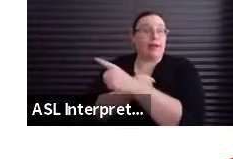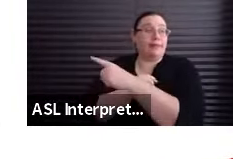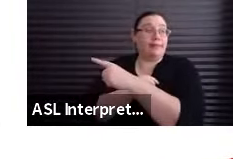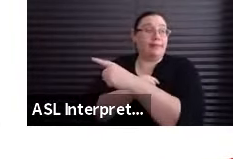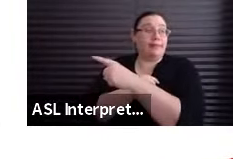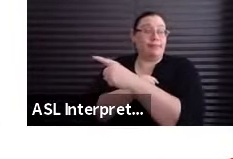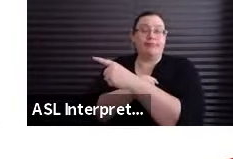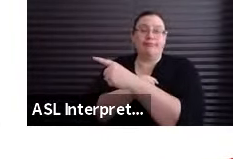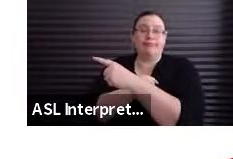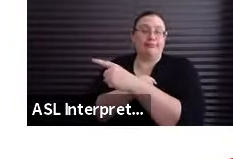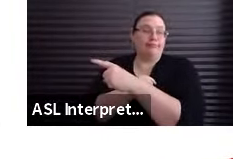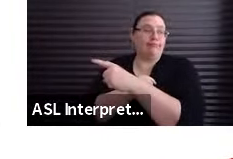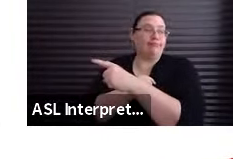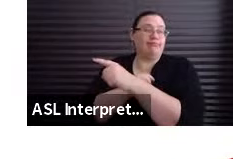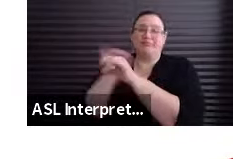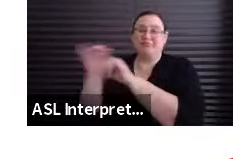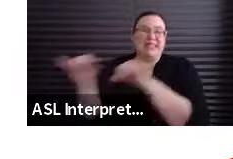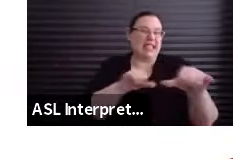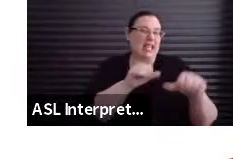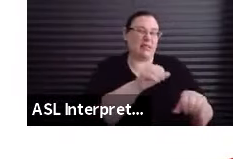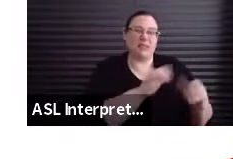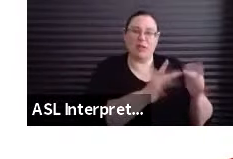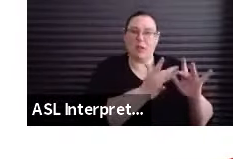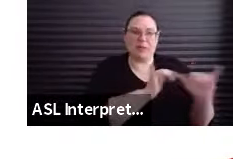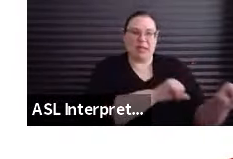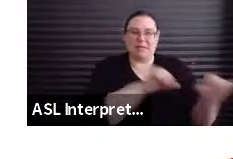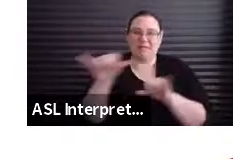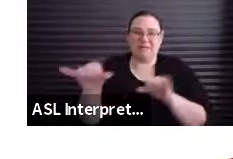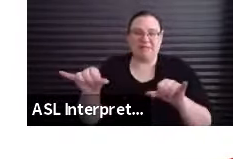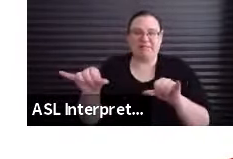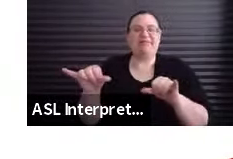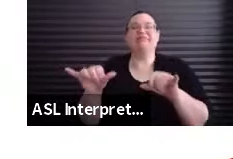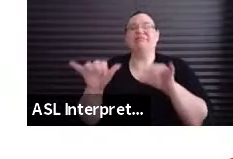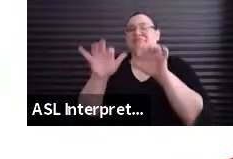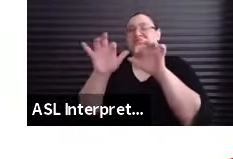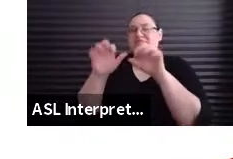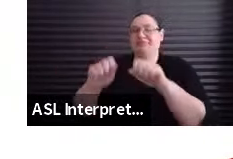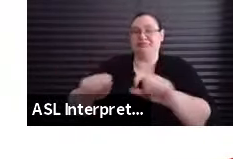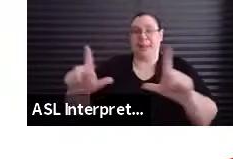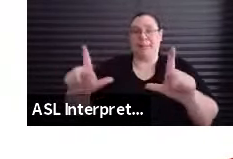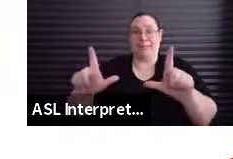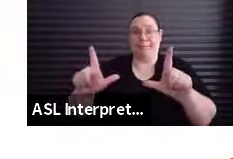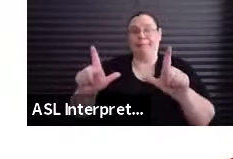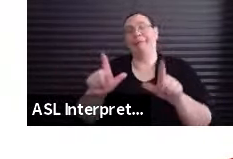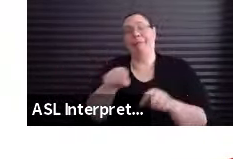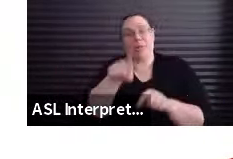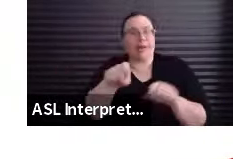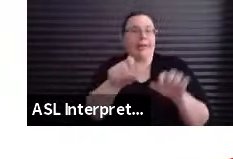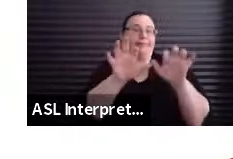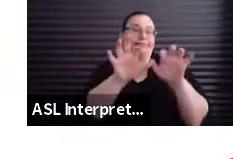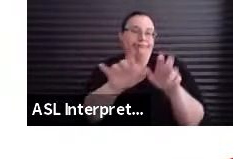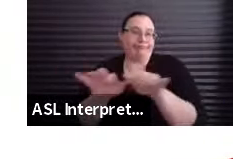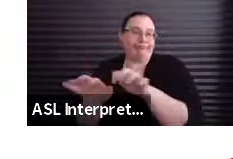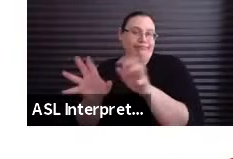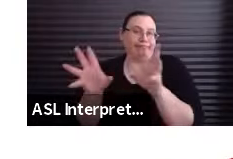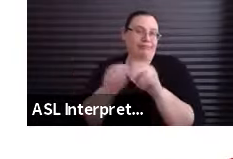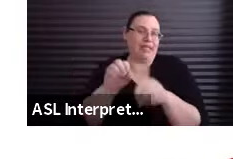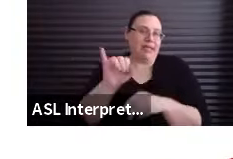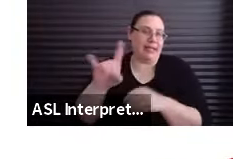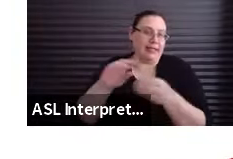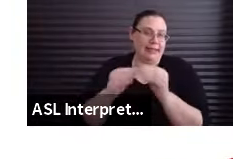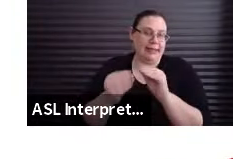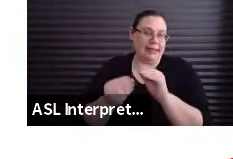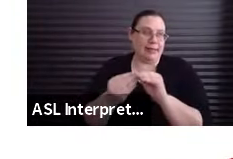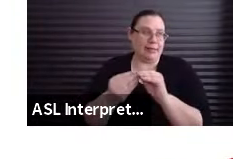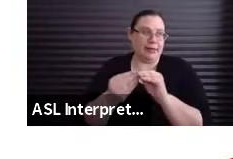And just as you saw on the website a second ago, you'll see a little pop-up window asking you to put the meeting ID number in this